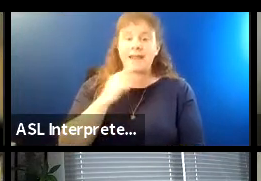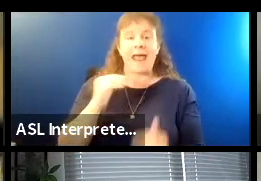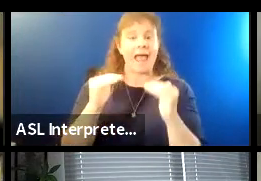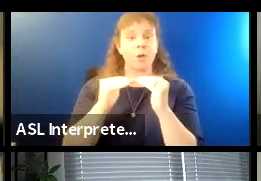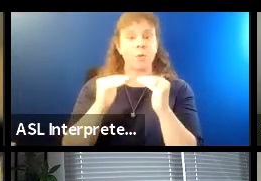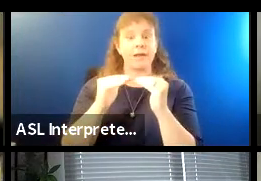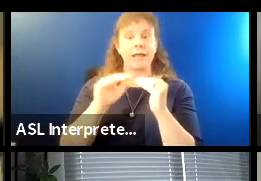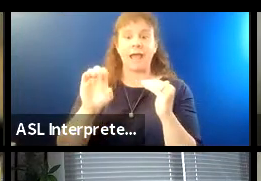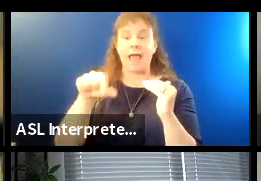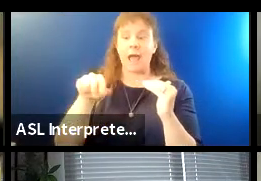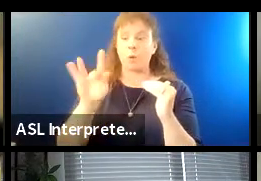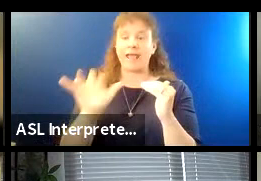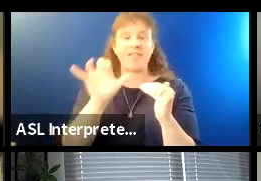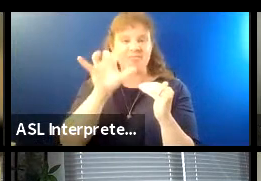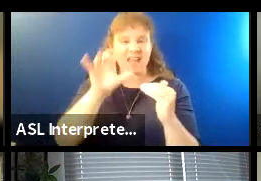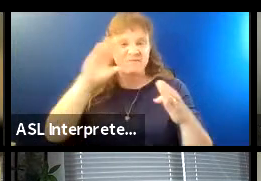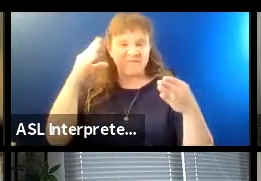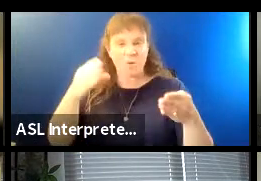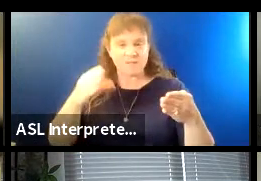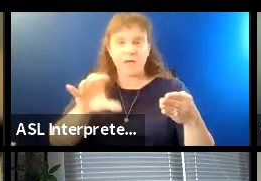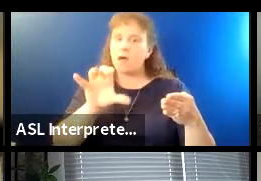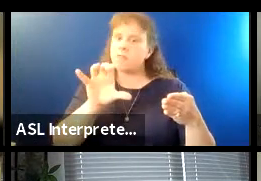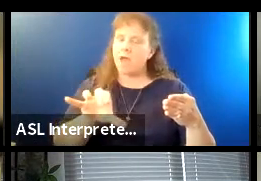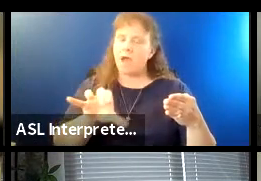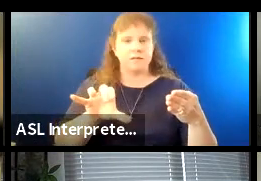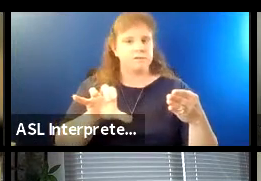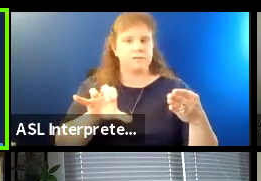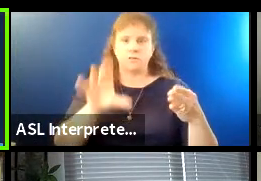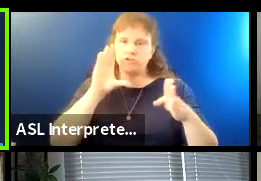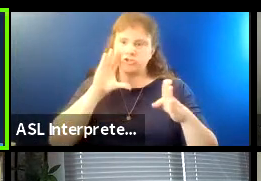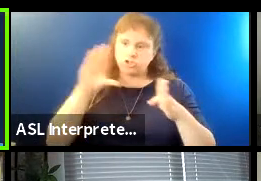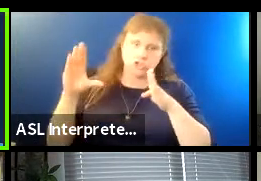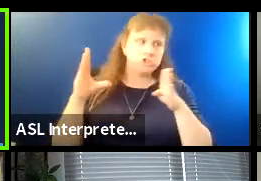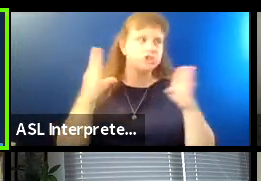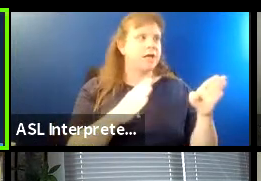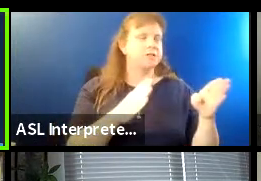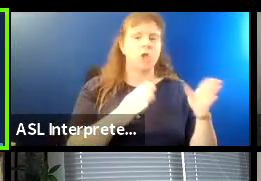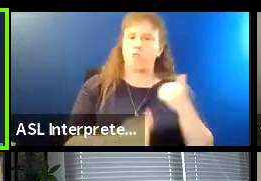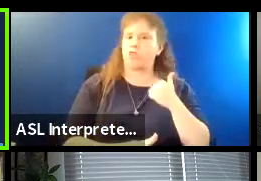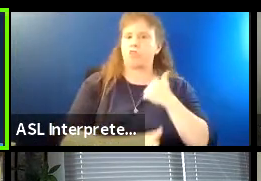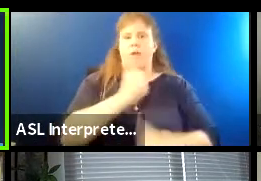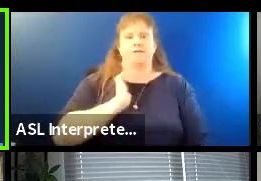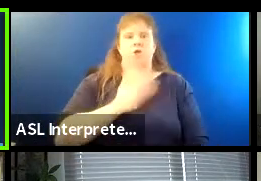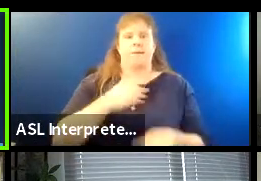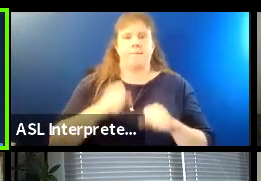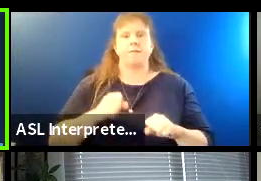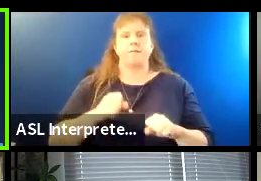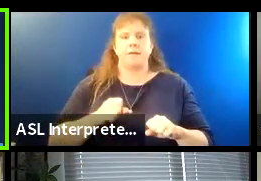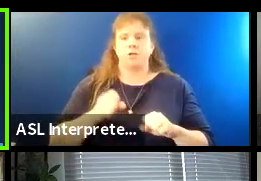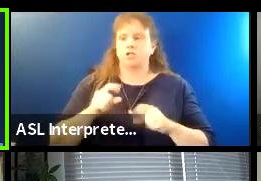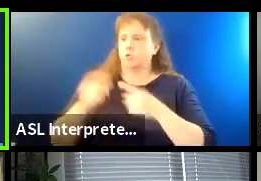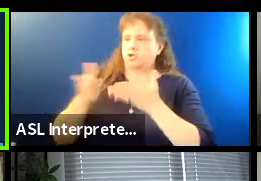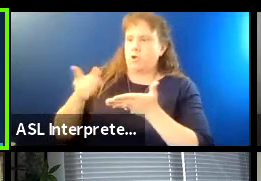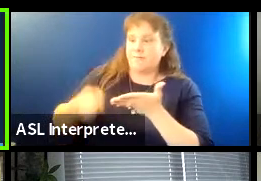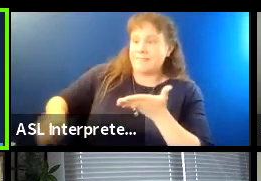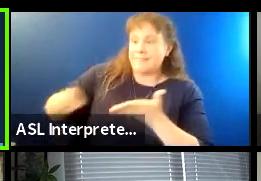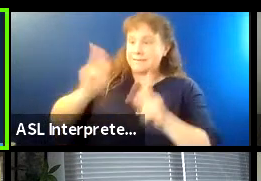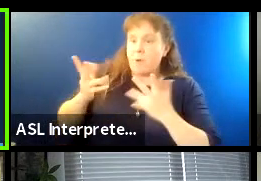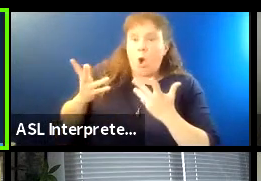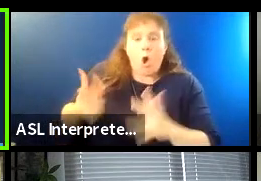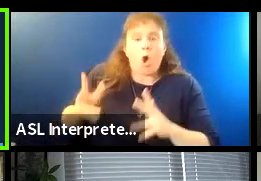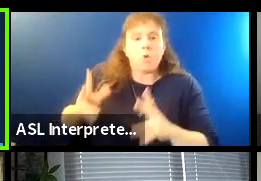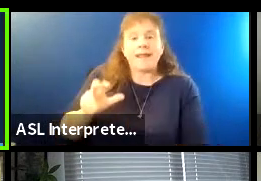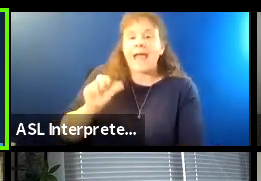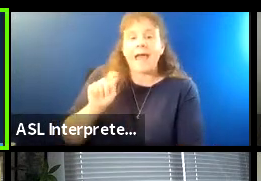at the center, and it really threatened our ability to serve folks that were already at risk prior to